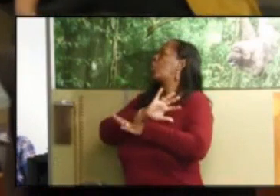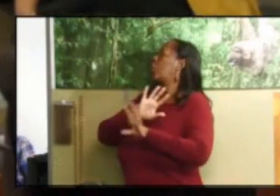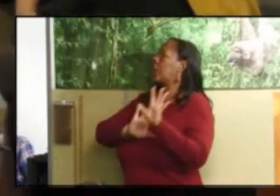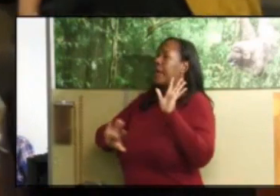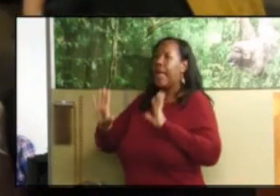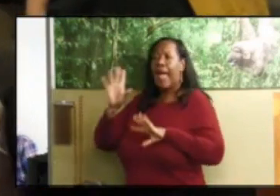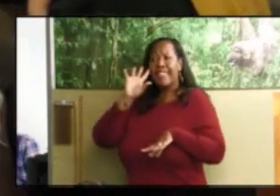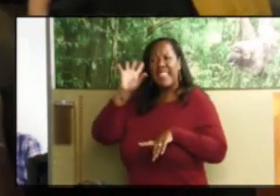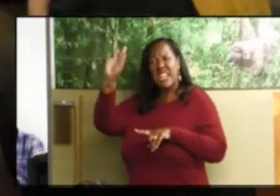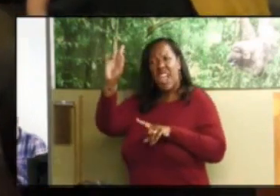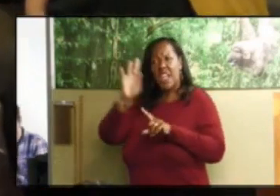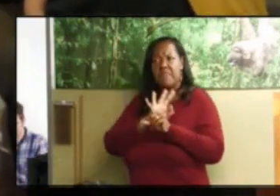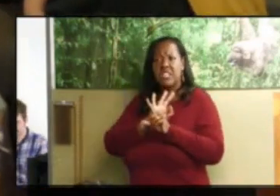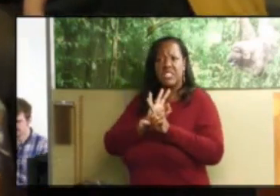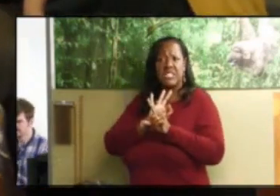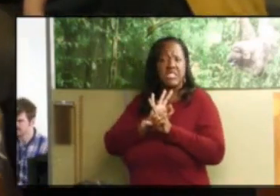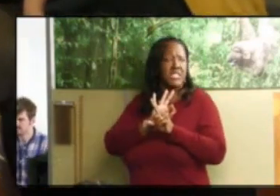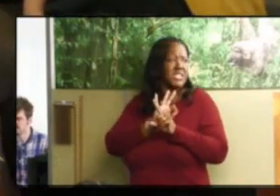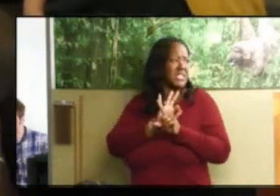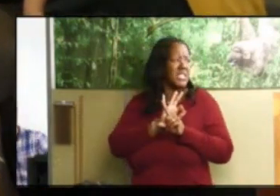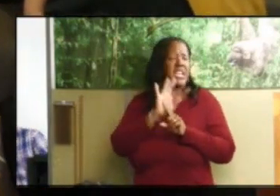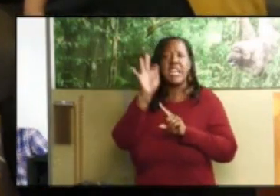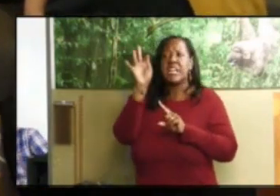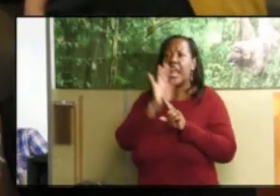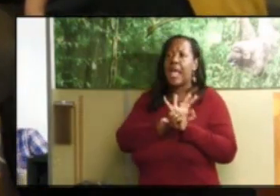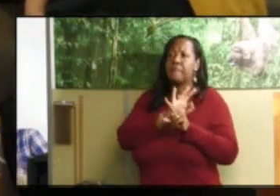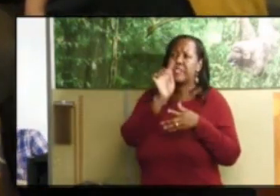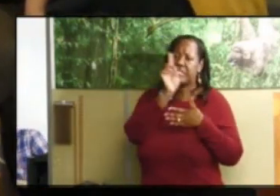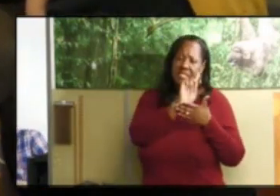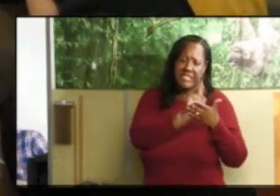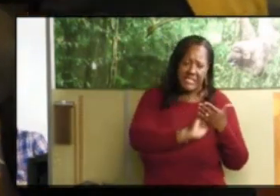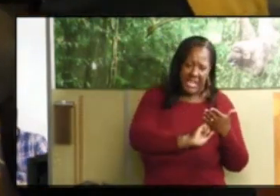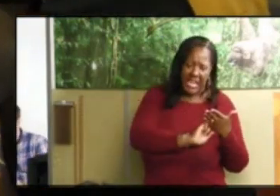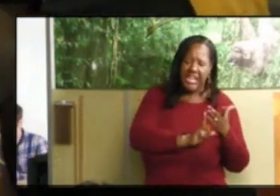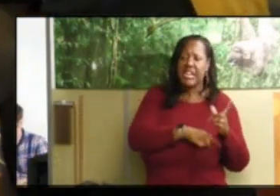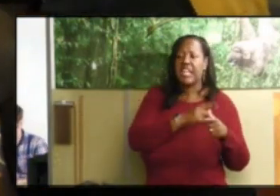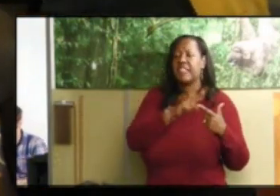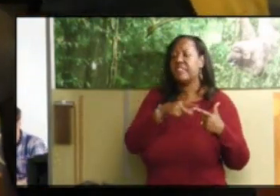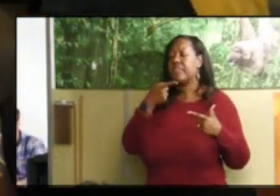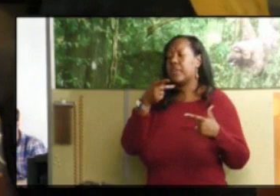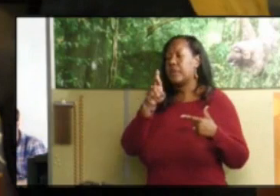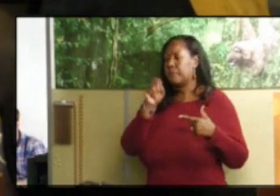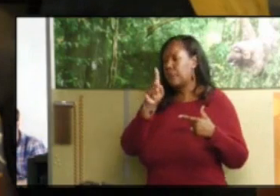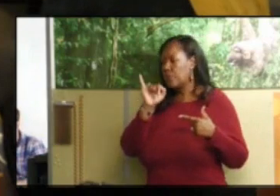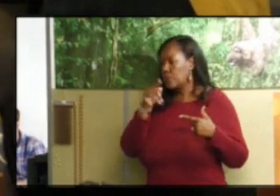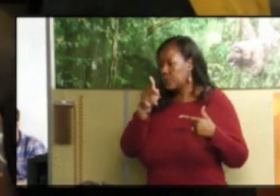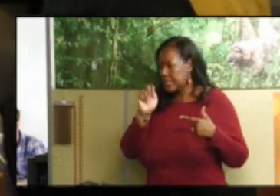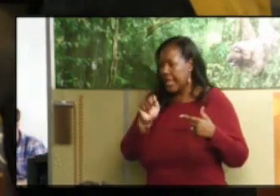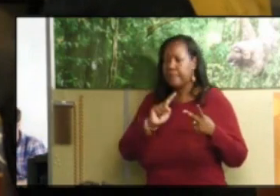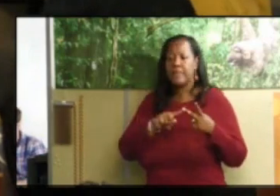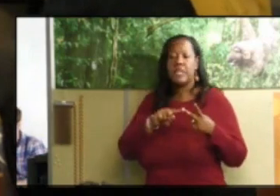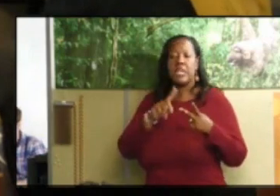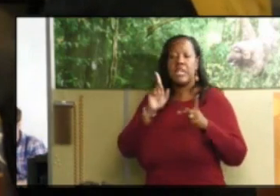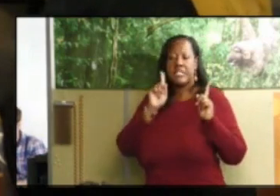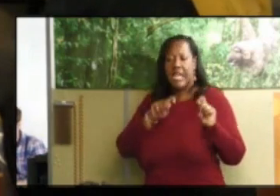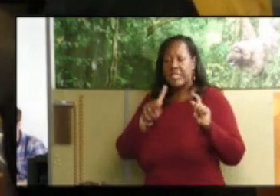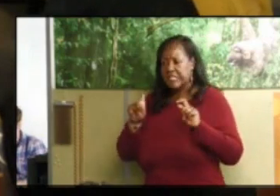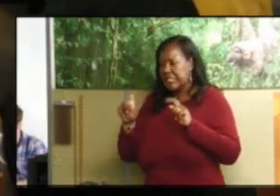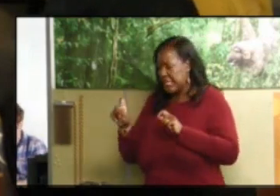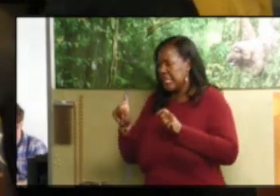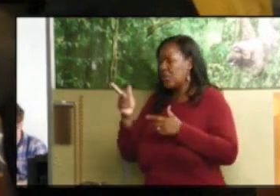months, maybe 9 months of design, and then we're prototyping and testing and doing like graphic testing along the